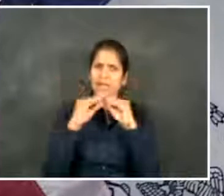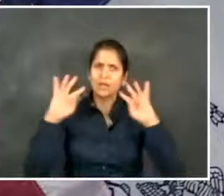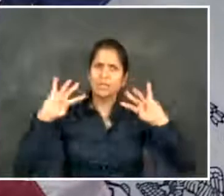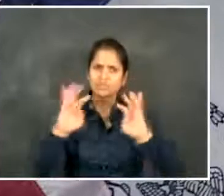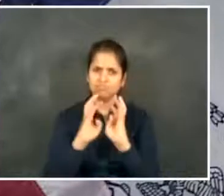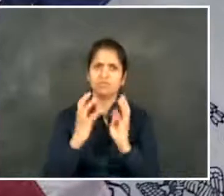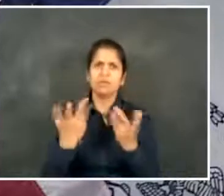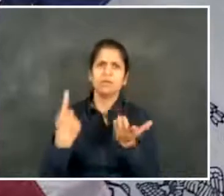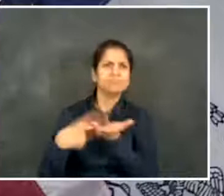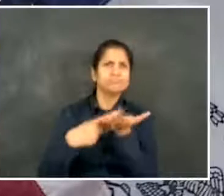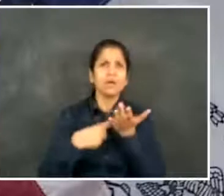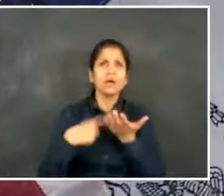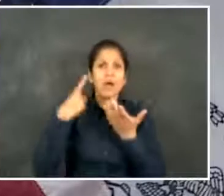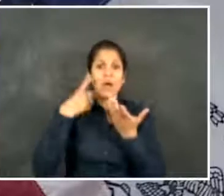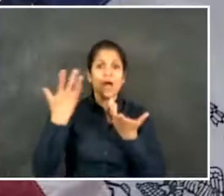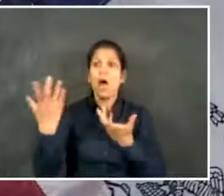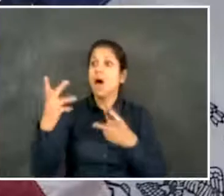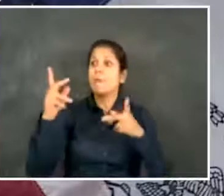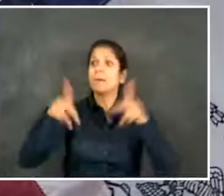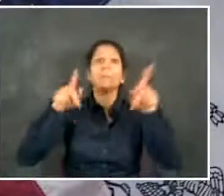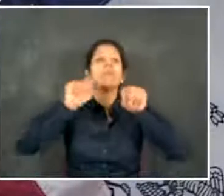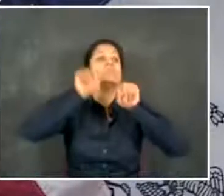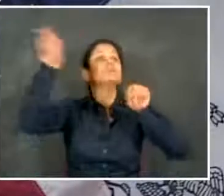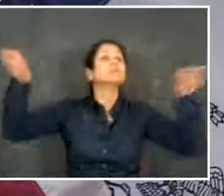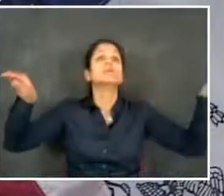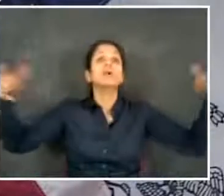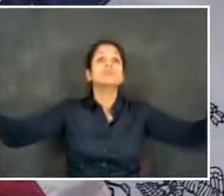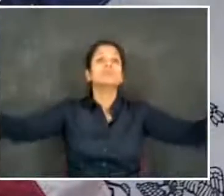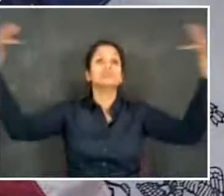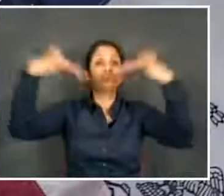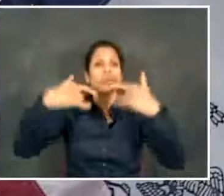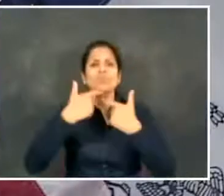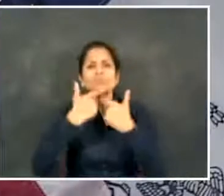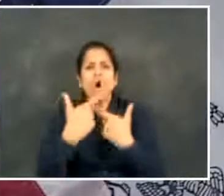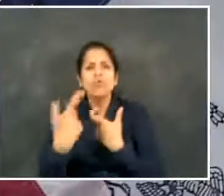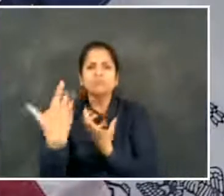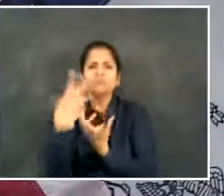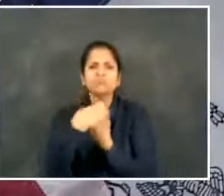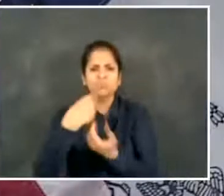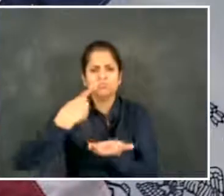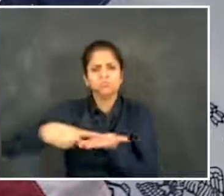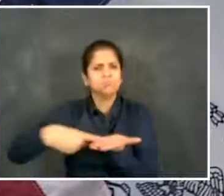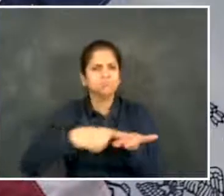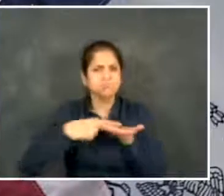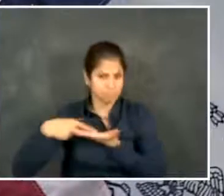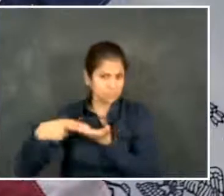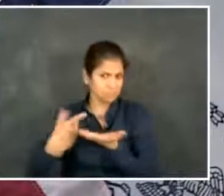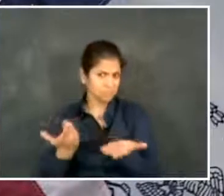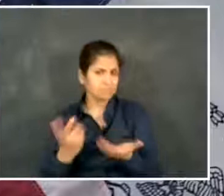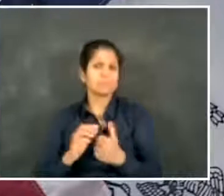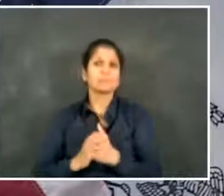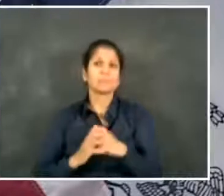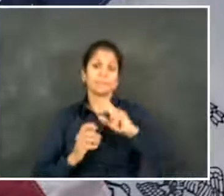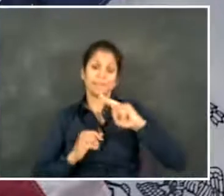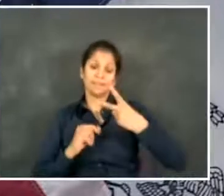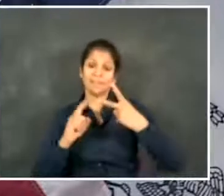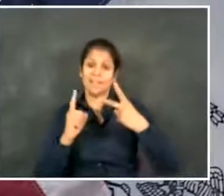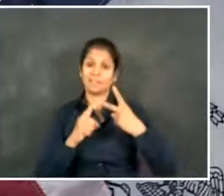conversations before the June 1st deadline that you set for the roadmap. And then secondly, as you know, nonprofit groups